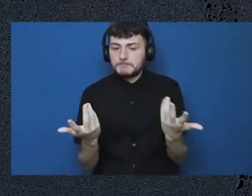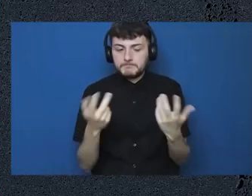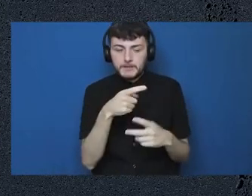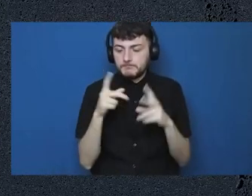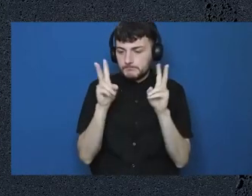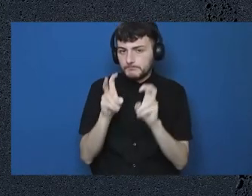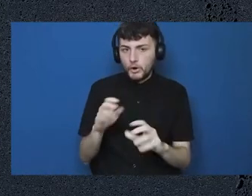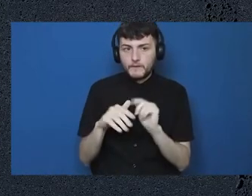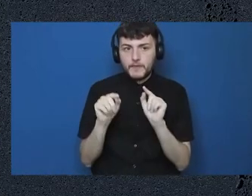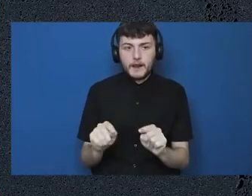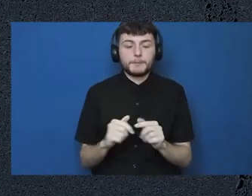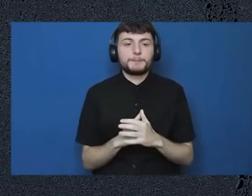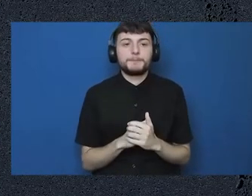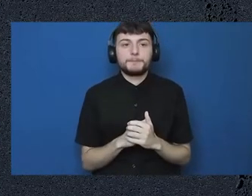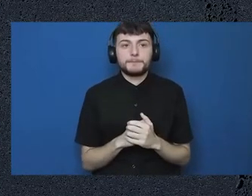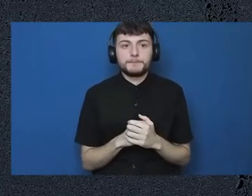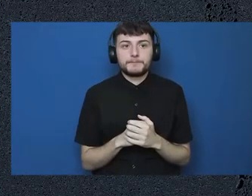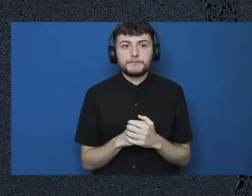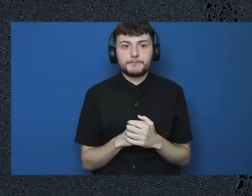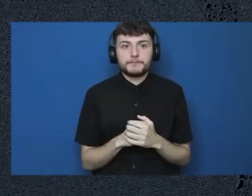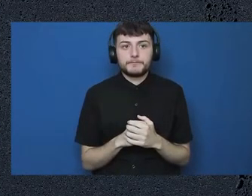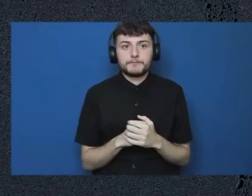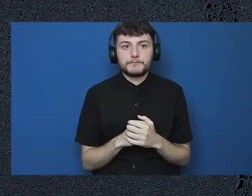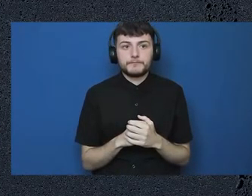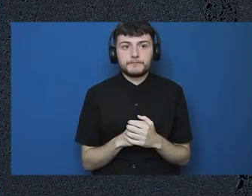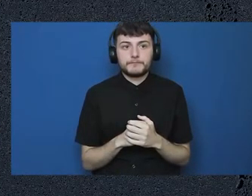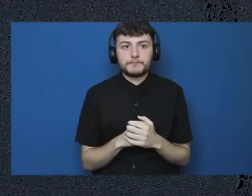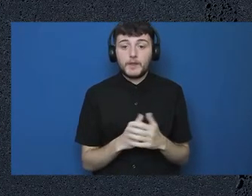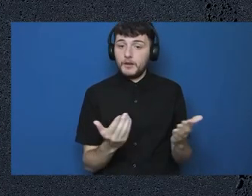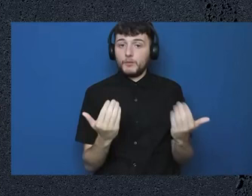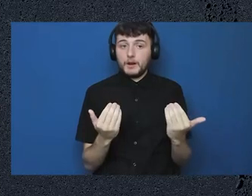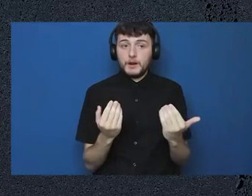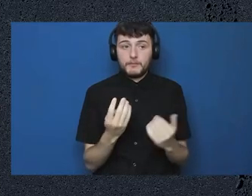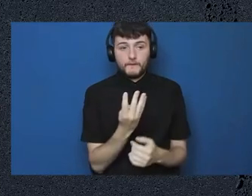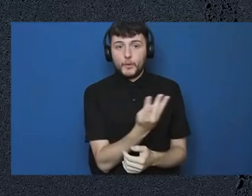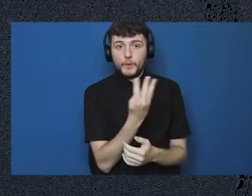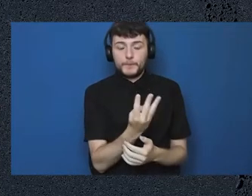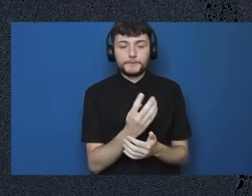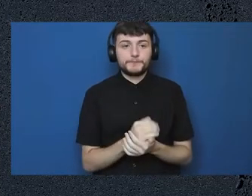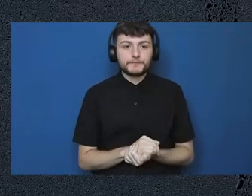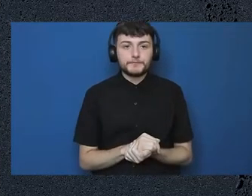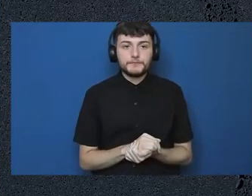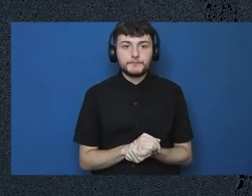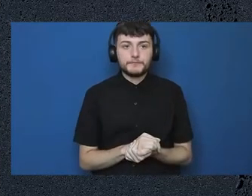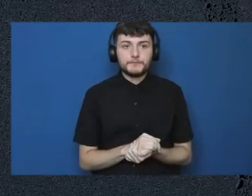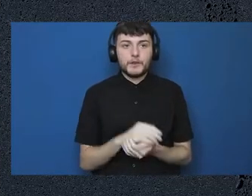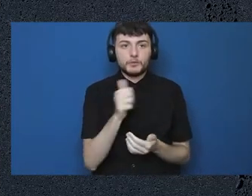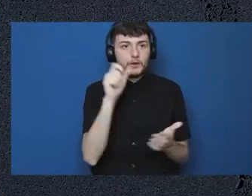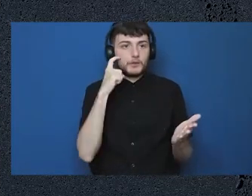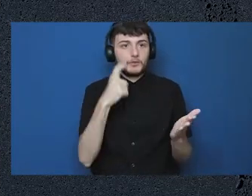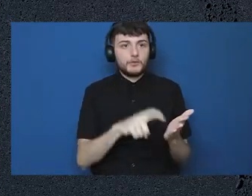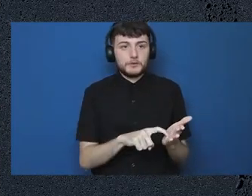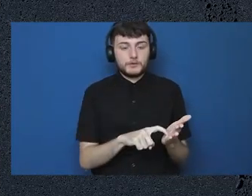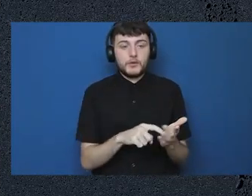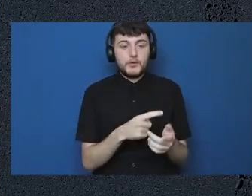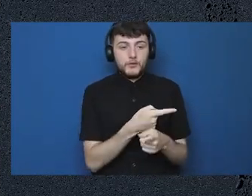award-winning museum curator and educator. Welcome. Thank you. So good to have you. And I should acknowledge that they are all, in